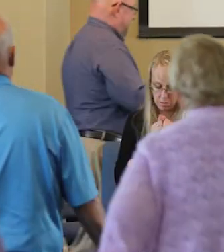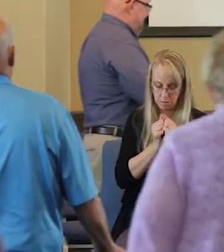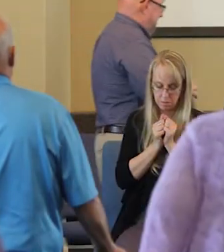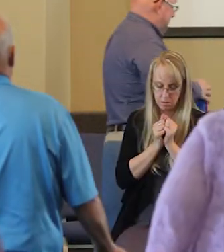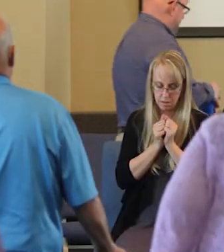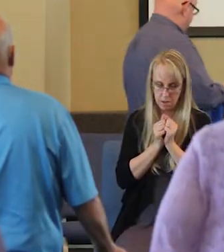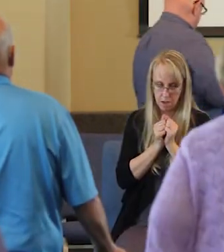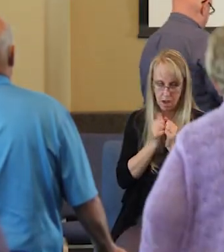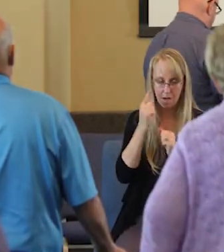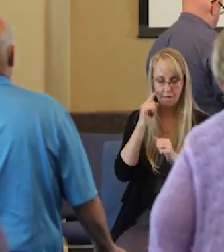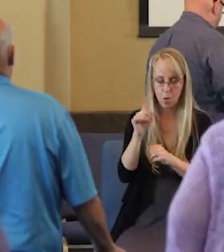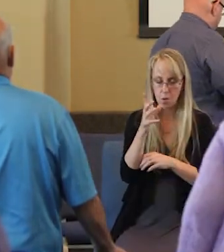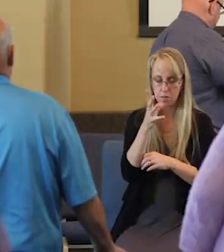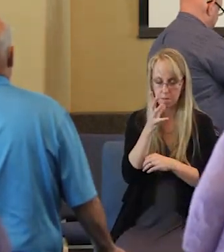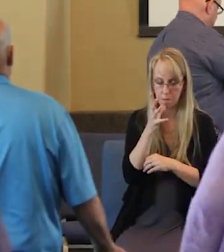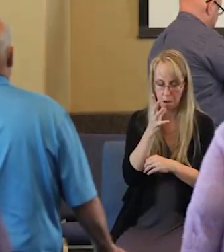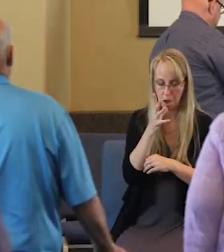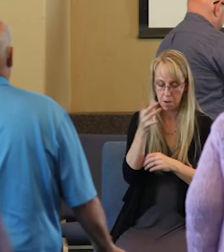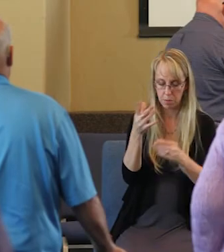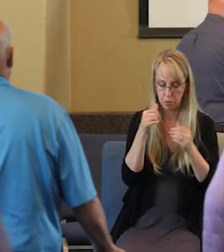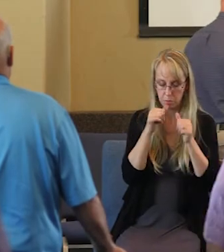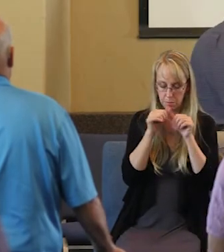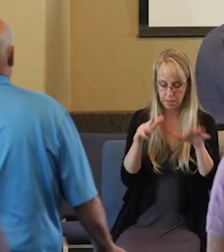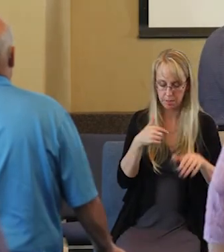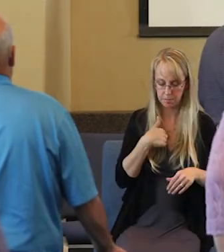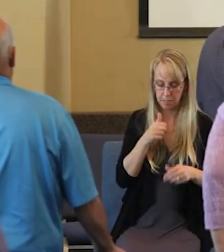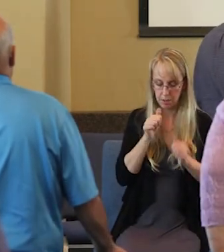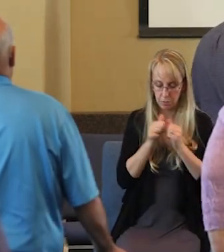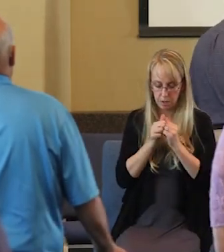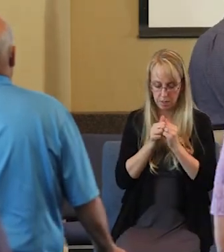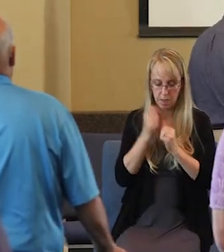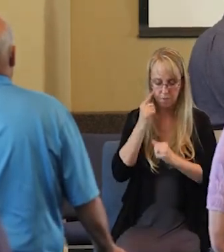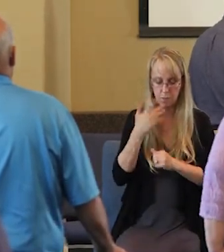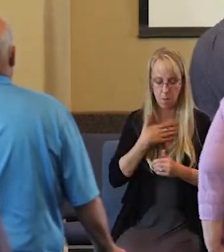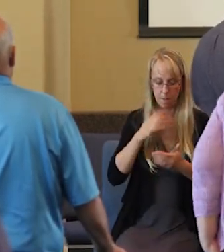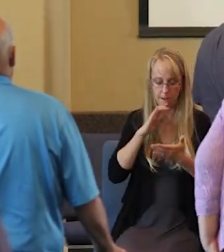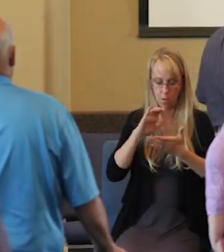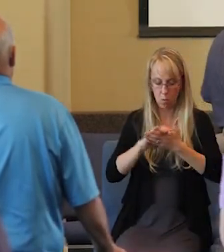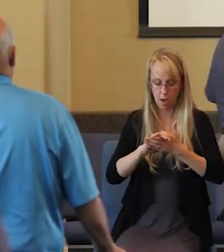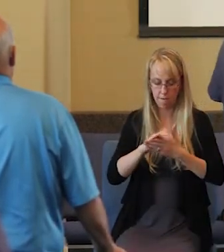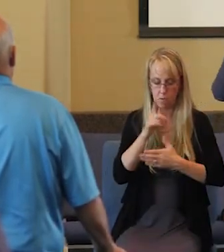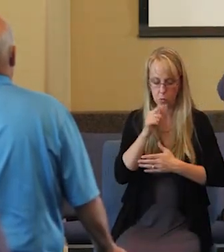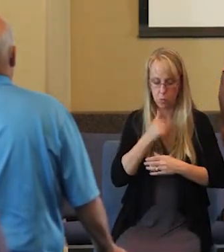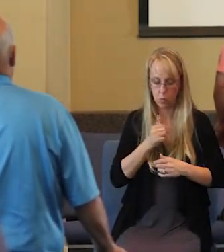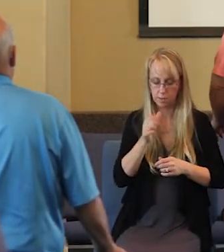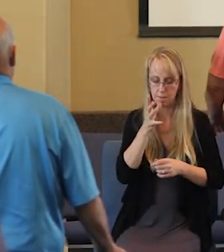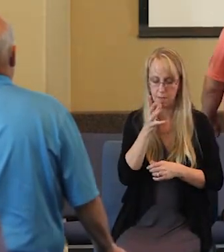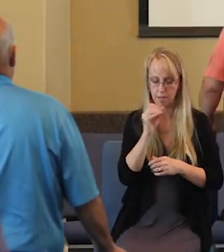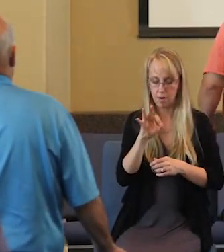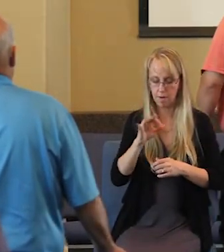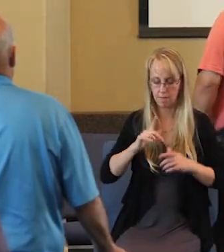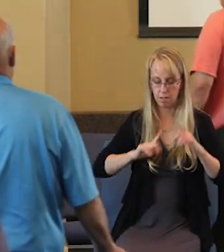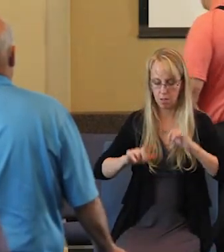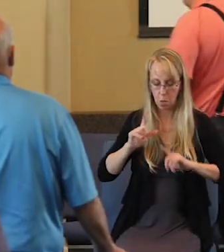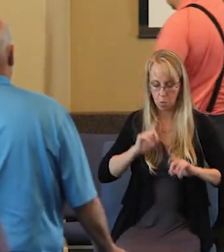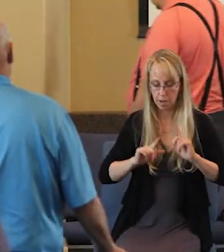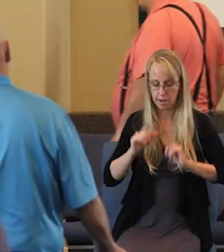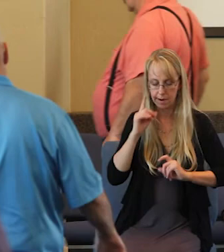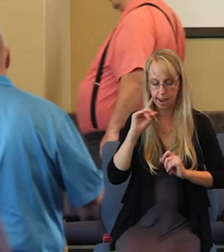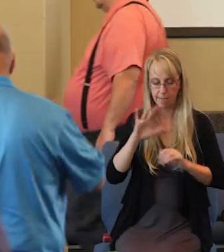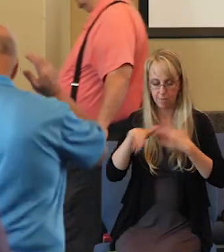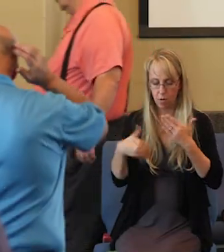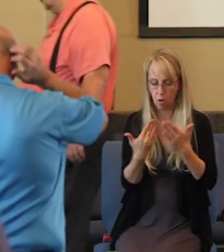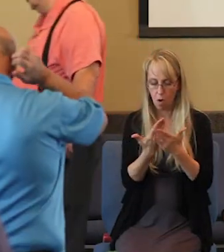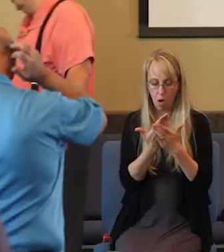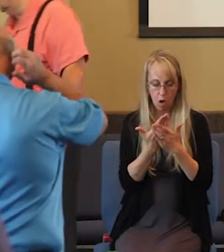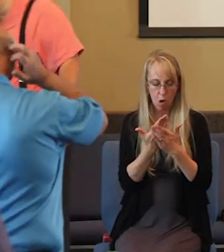for the mom that you've blessed me with. Father, for my wife who is the mother of Logan, and Father, for all that you have given